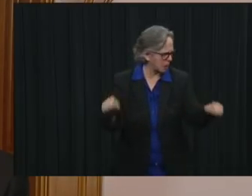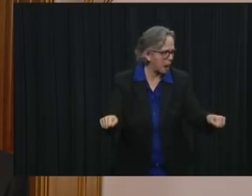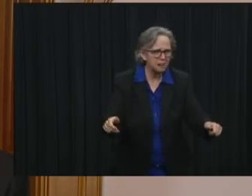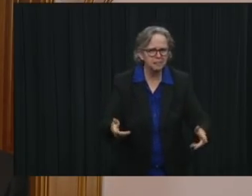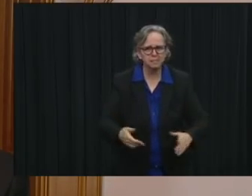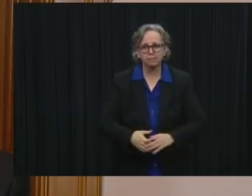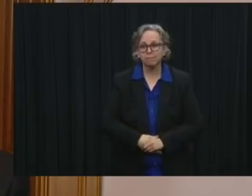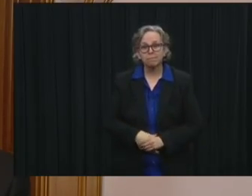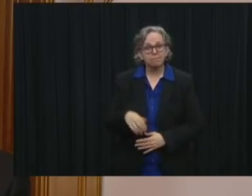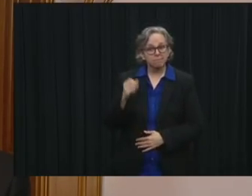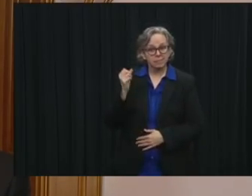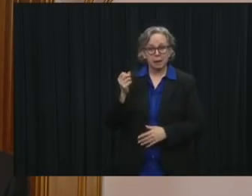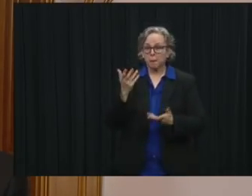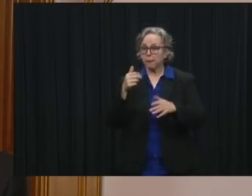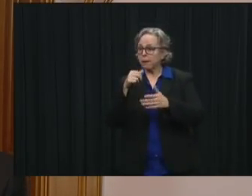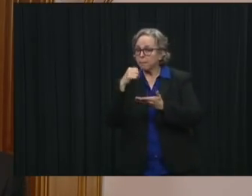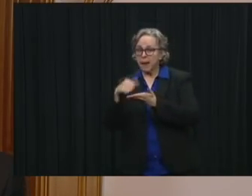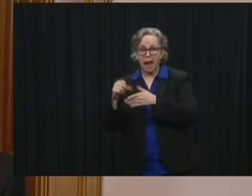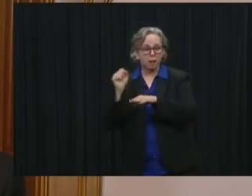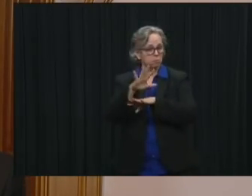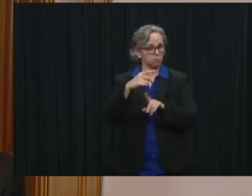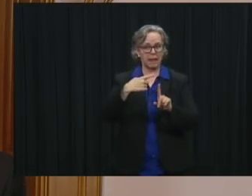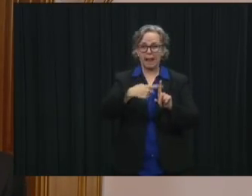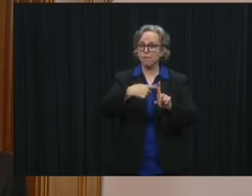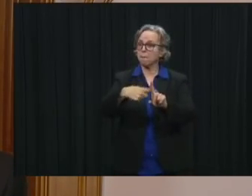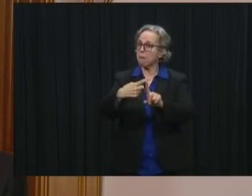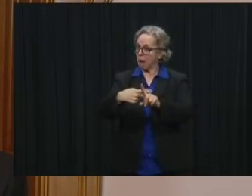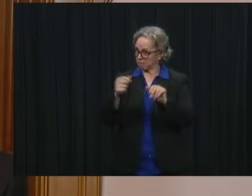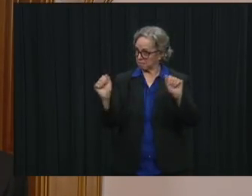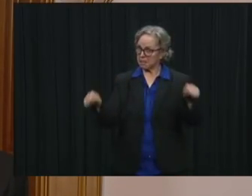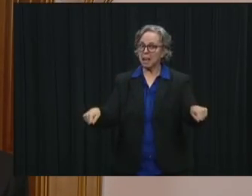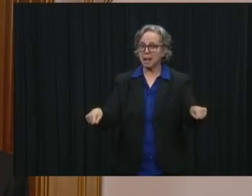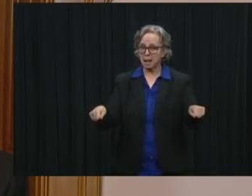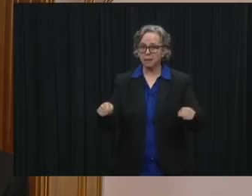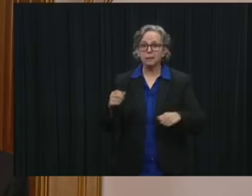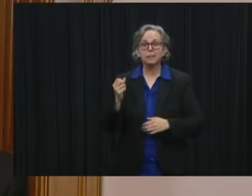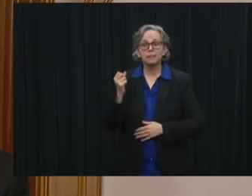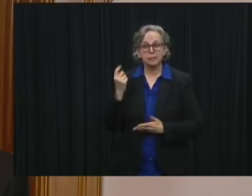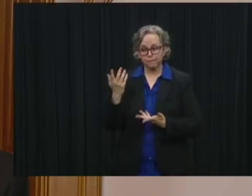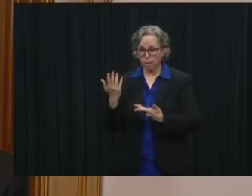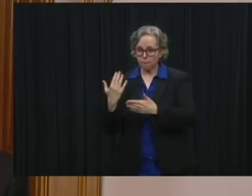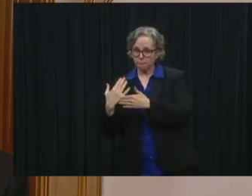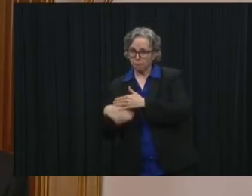single month from the time a child is born until they turn 5 years old. So sign your kids up.